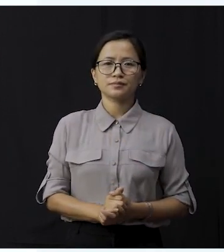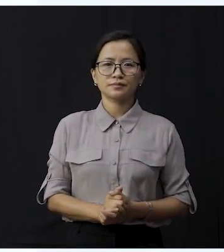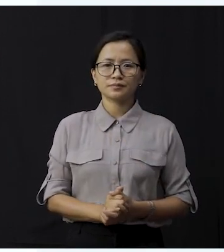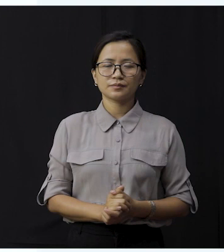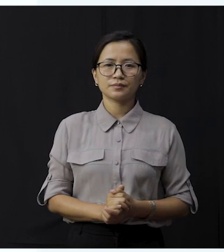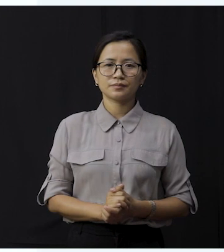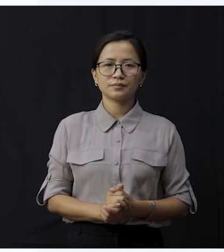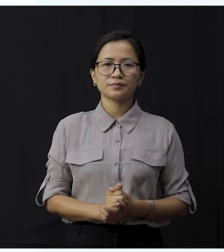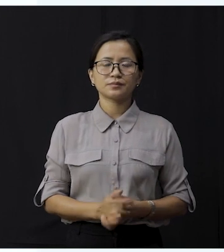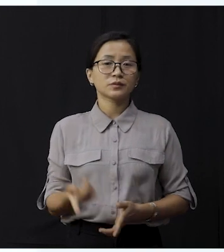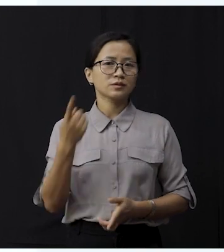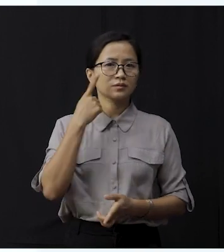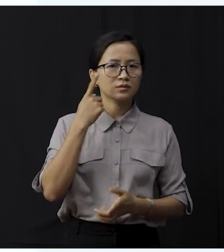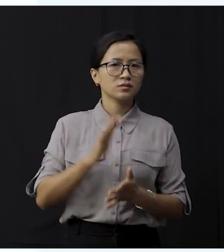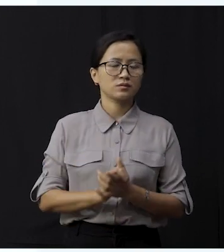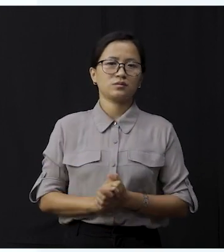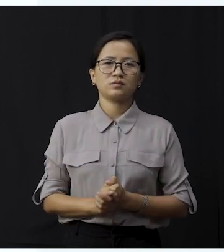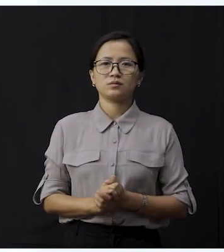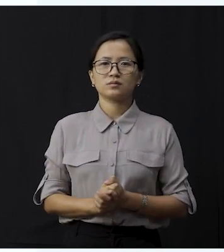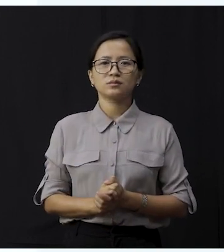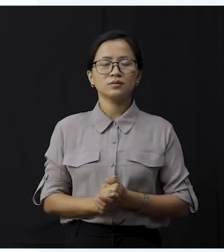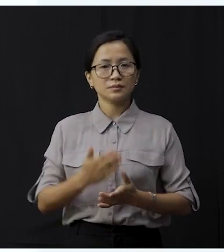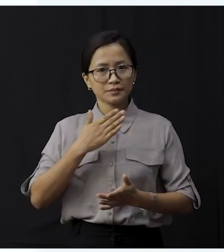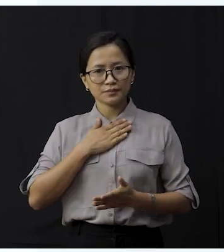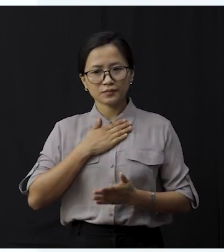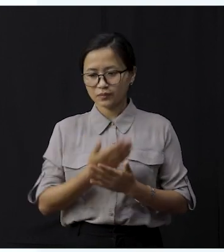Again, this is my spectacle, and then